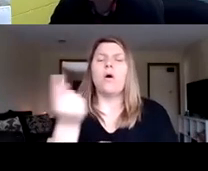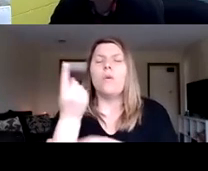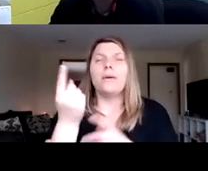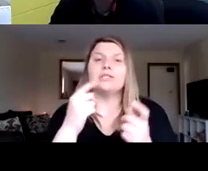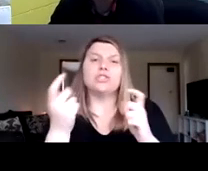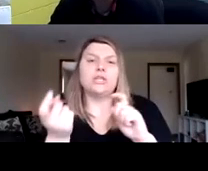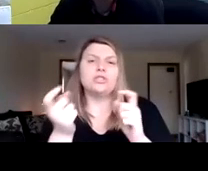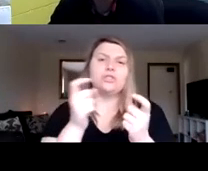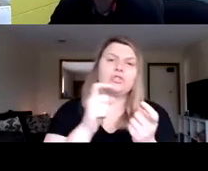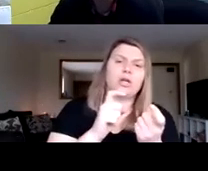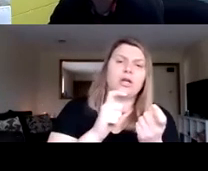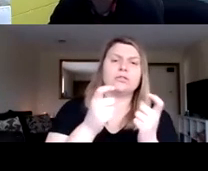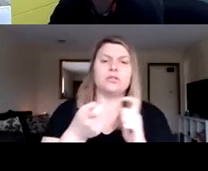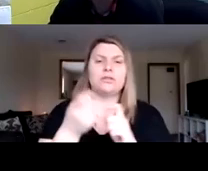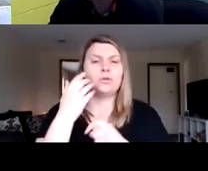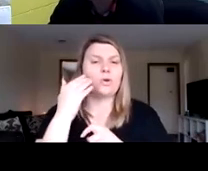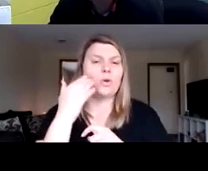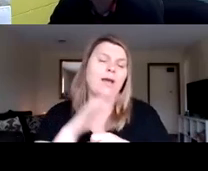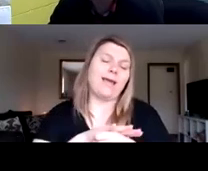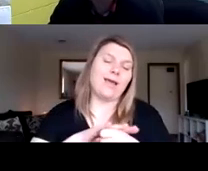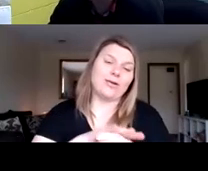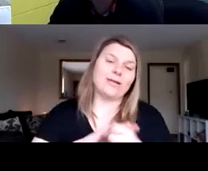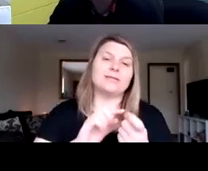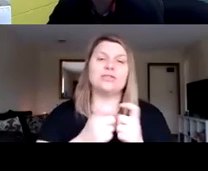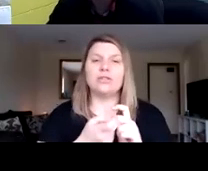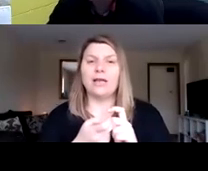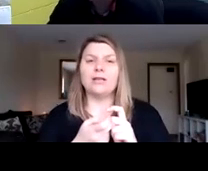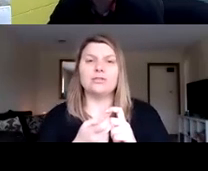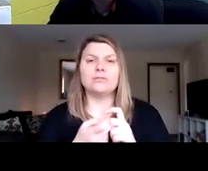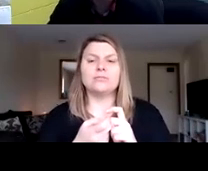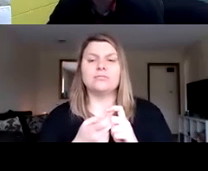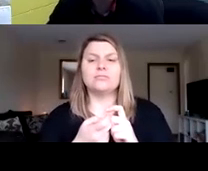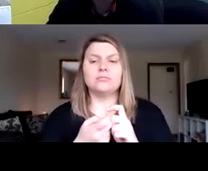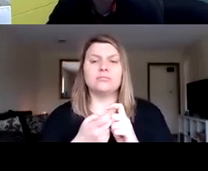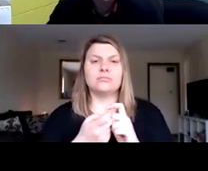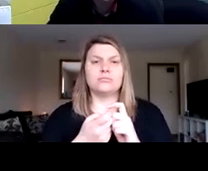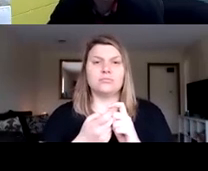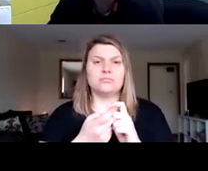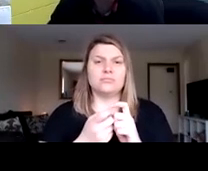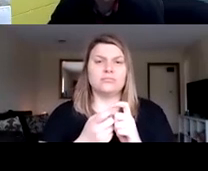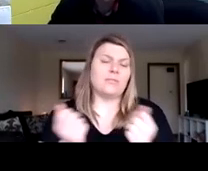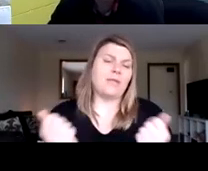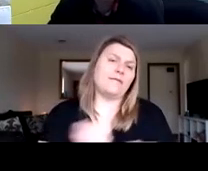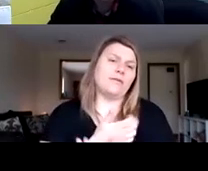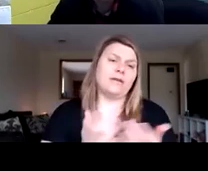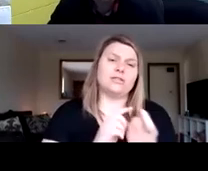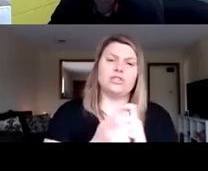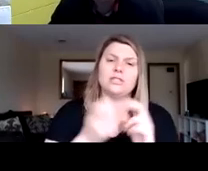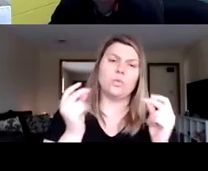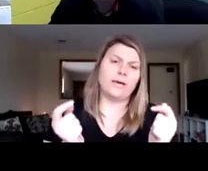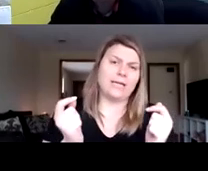shifting, just as areas of conflict are changing very rapidly.